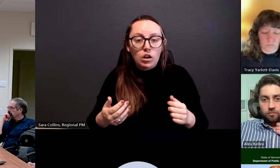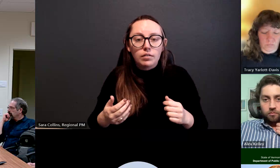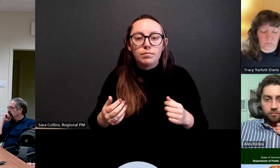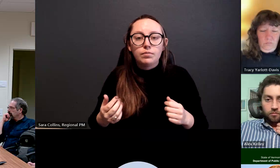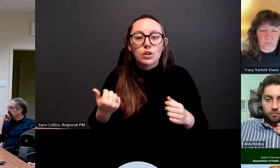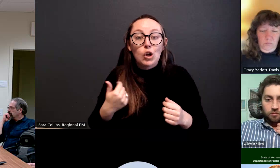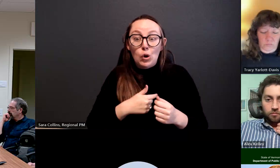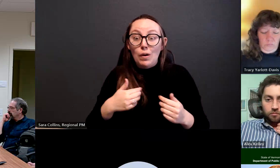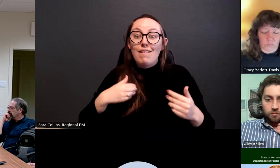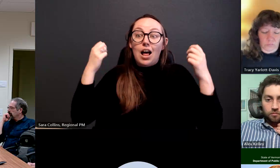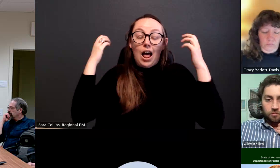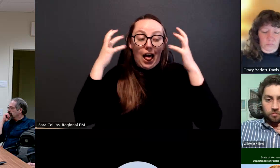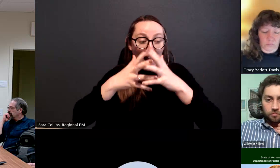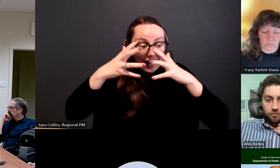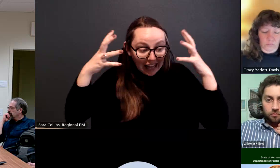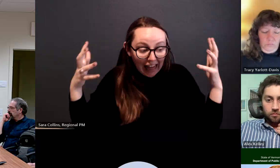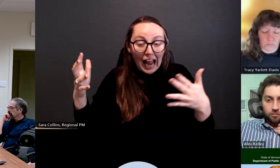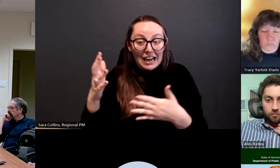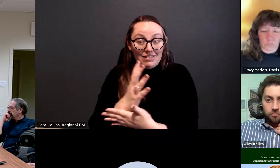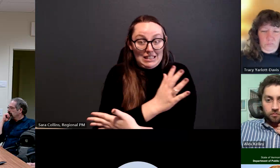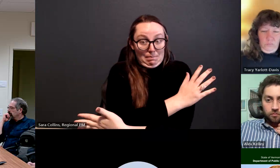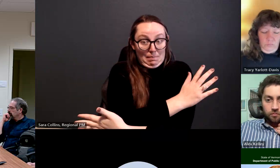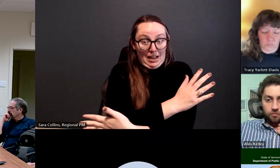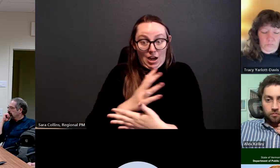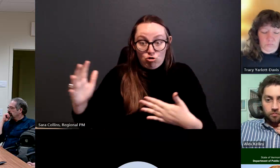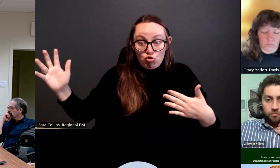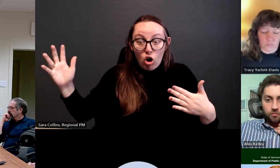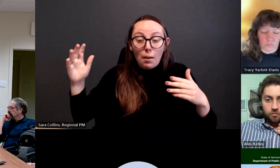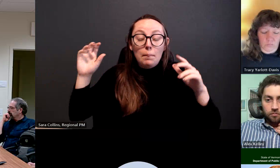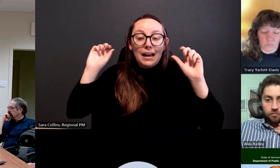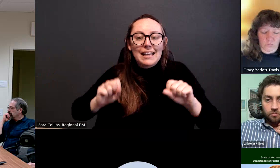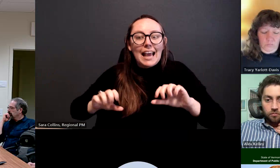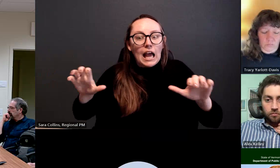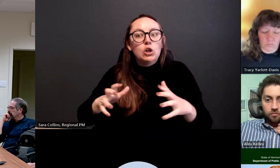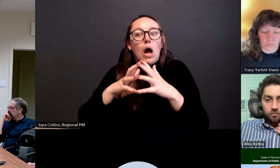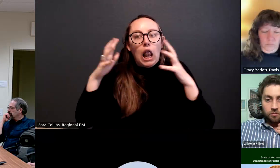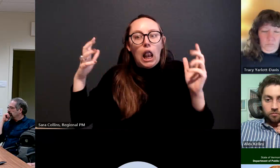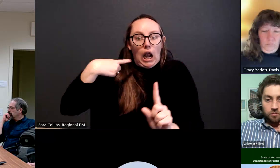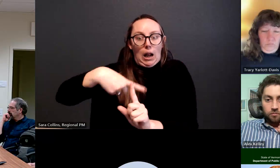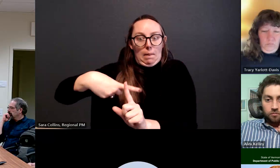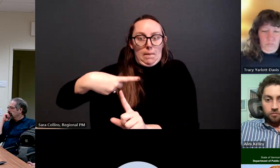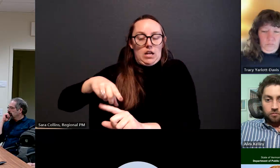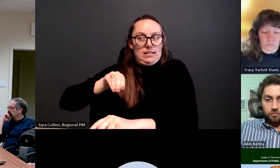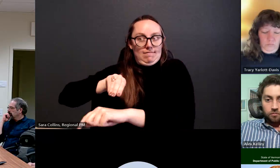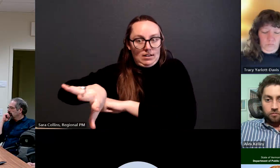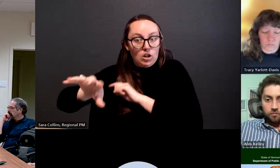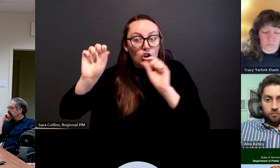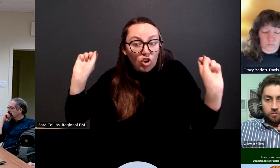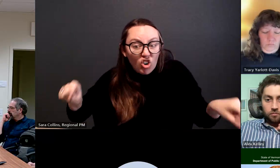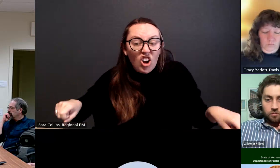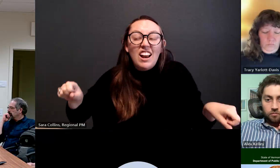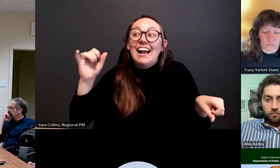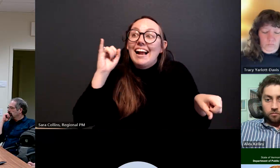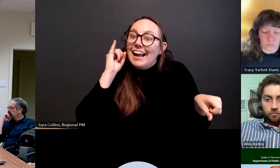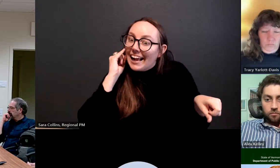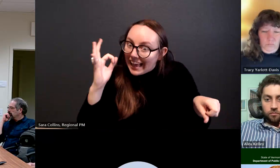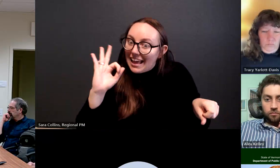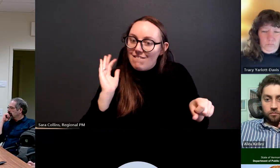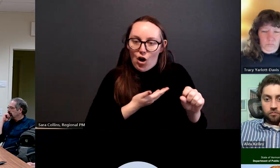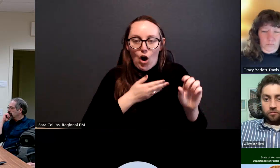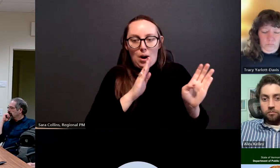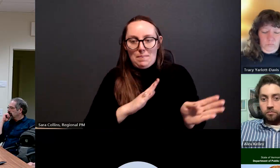that could do a lot of good if we wrote a plan that takes maximum advantage of it. Are we going to